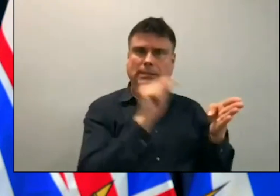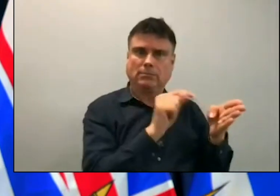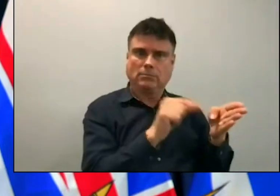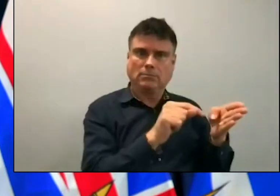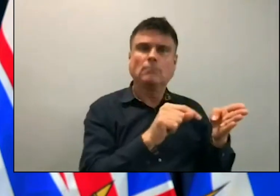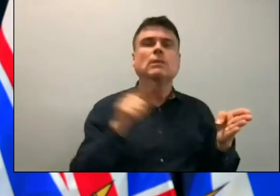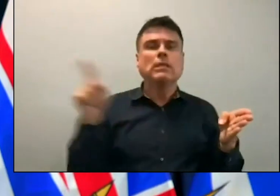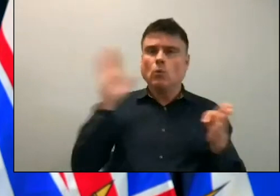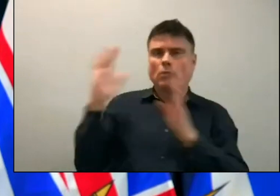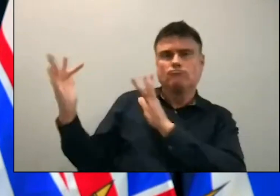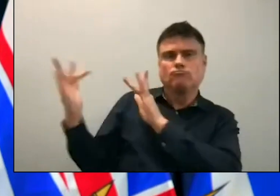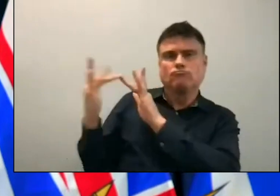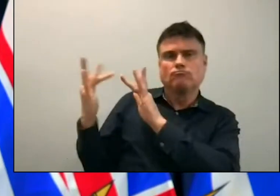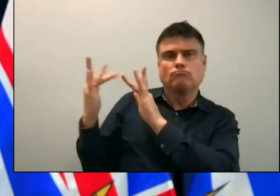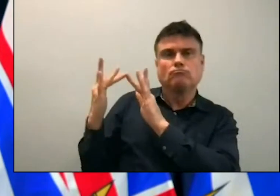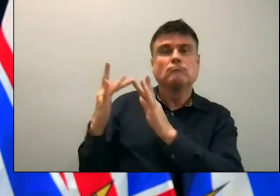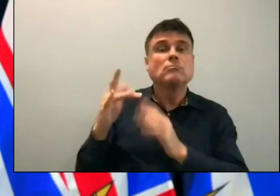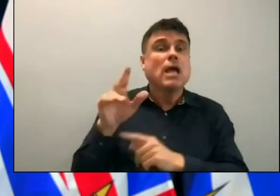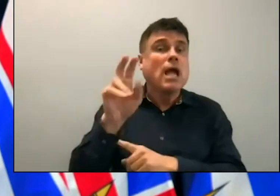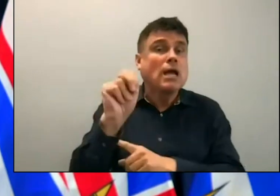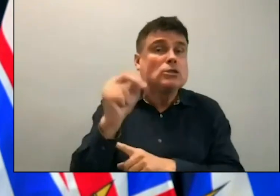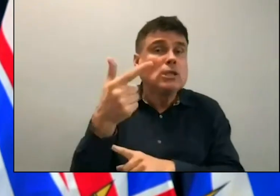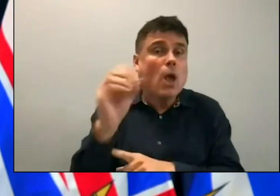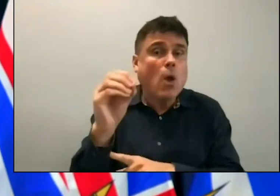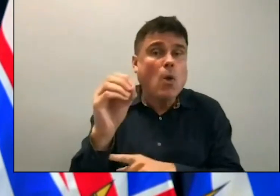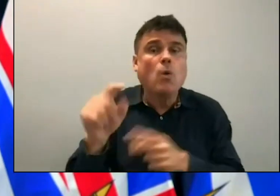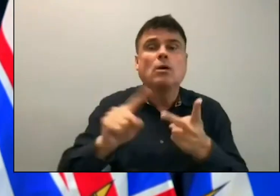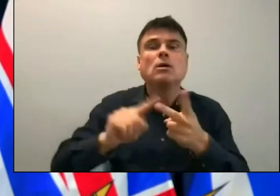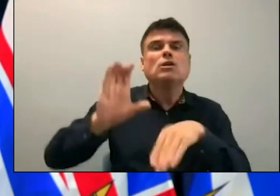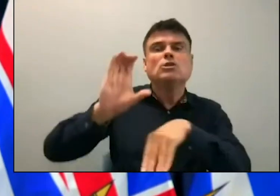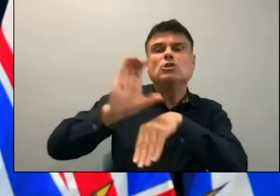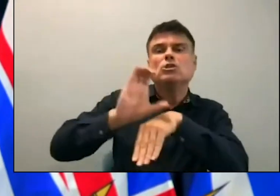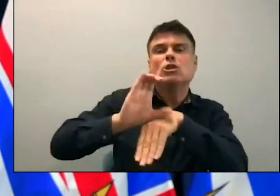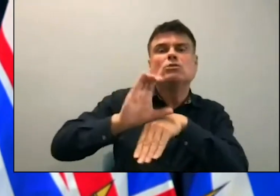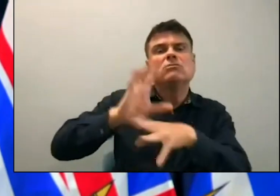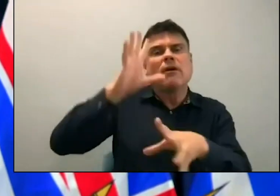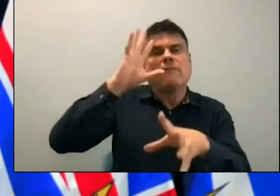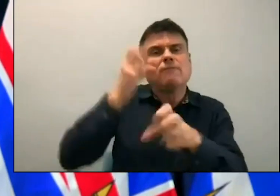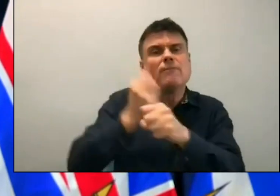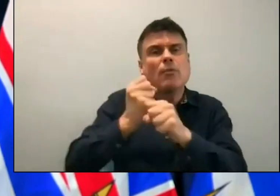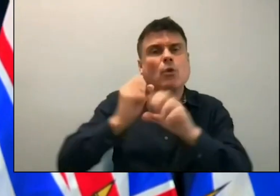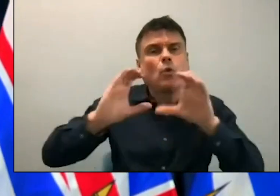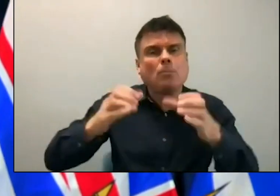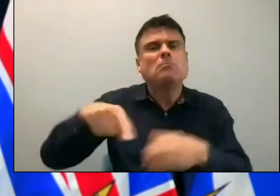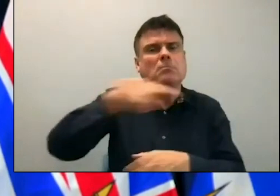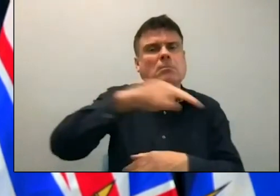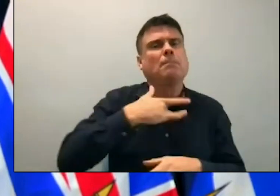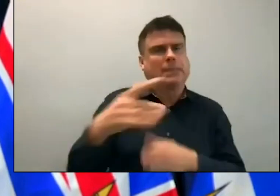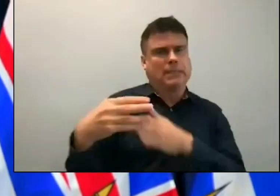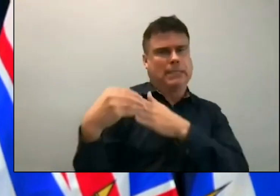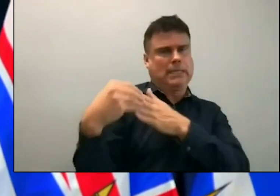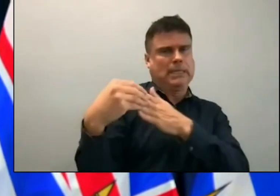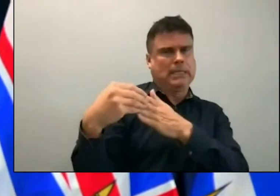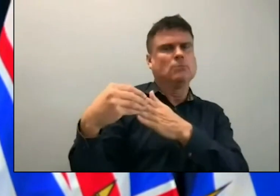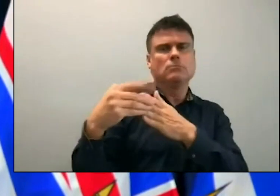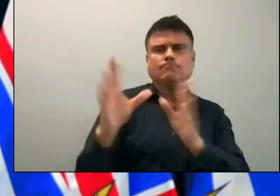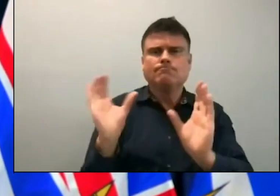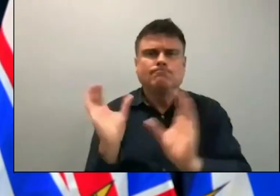organizations, faith groups who traditionally lead when it comes to finding homes and work and